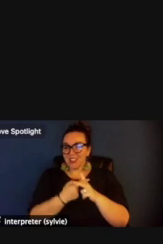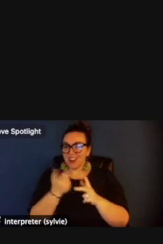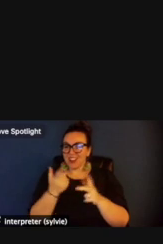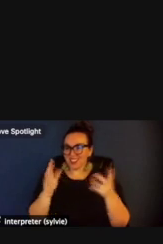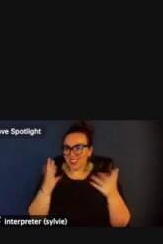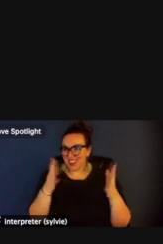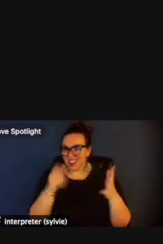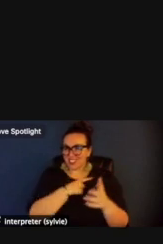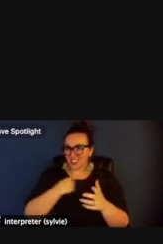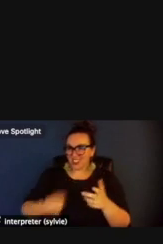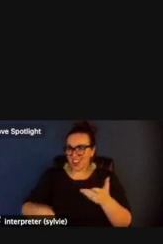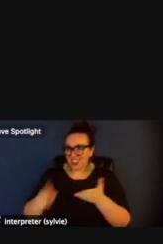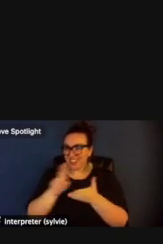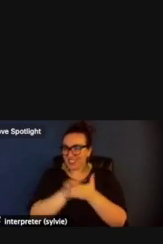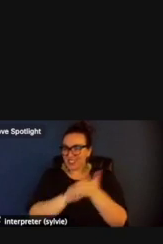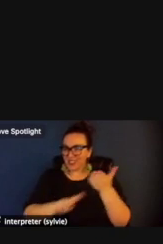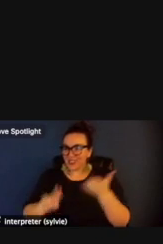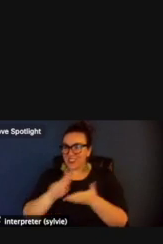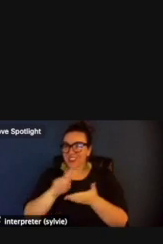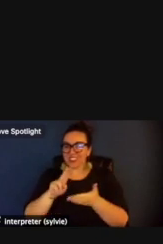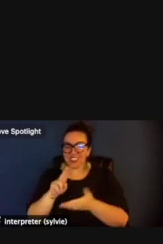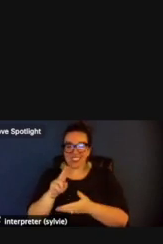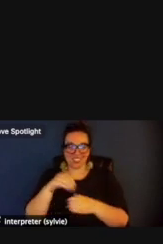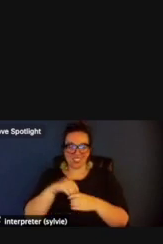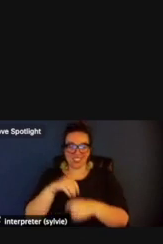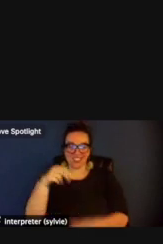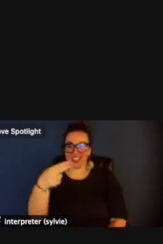university in Hanoi.